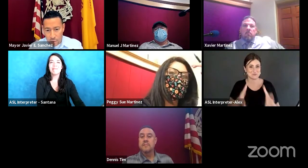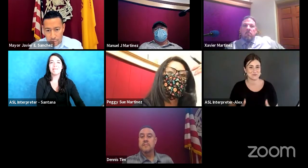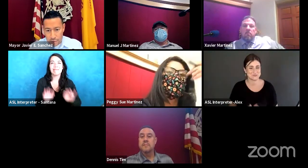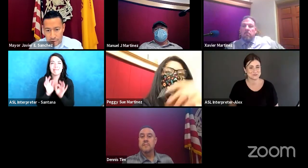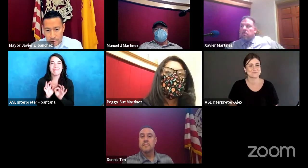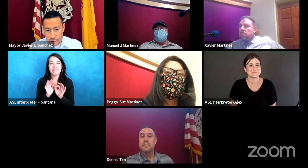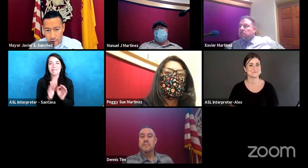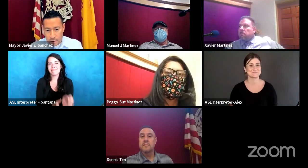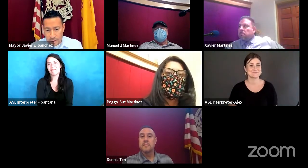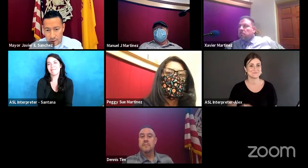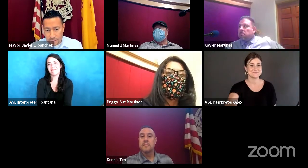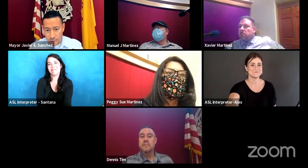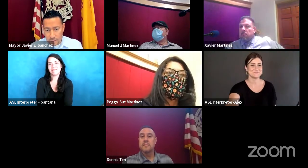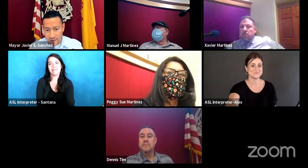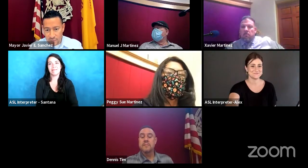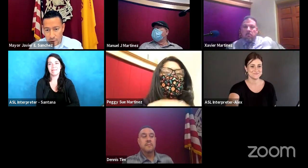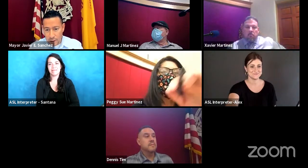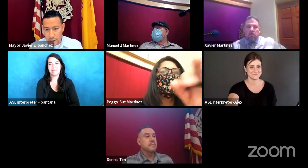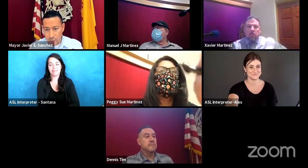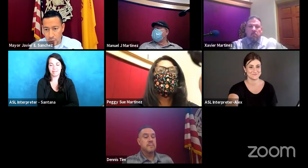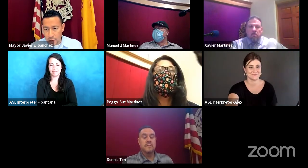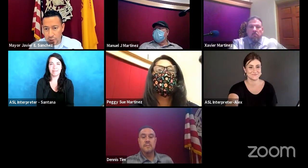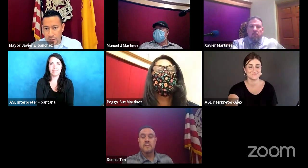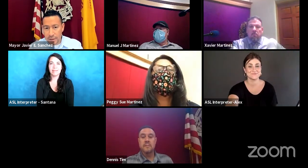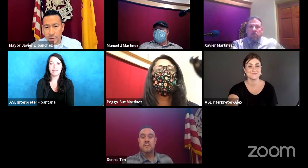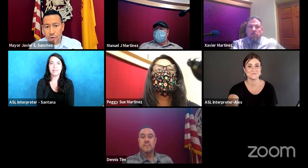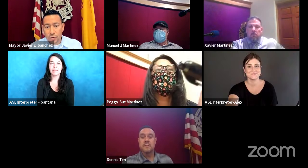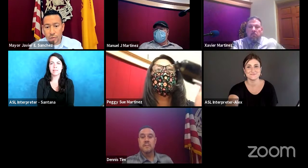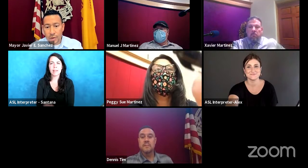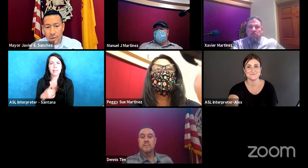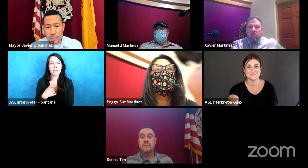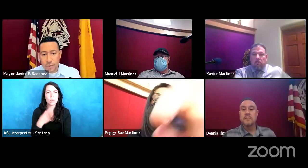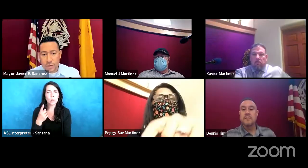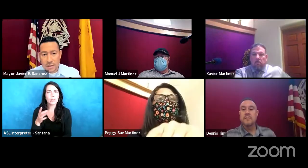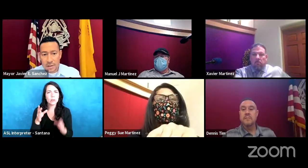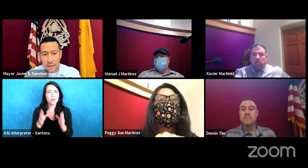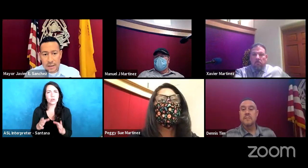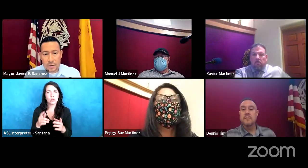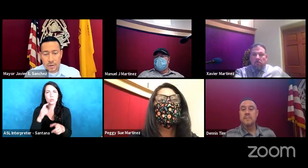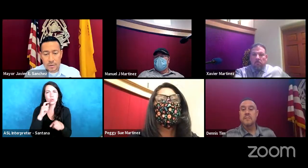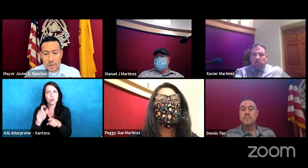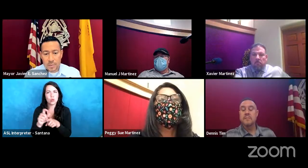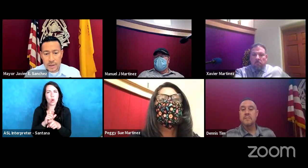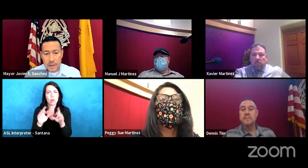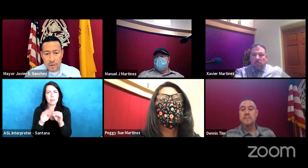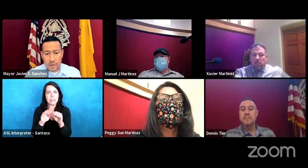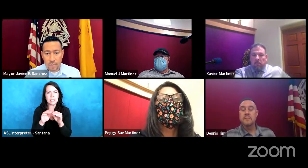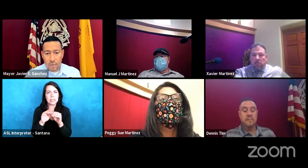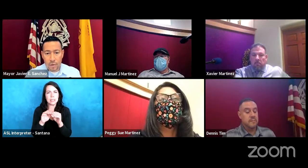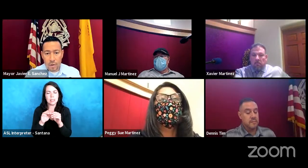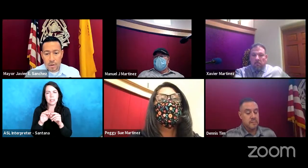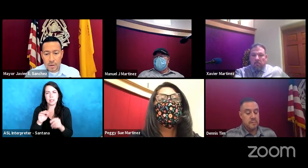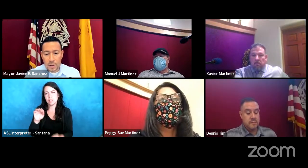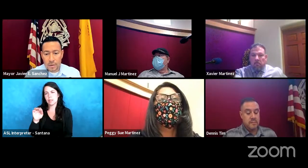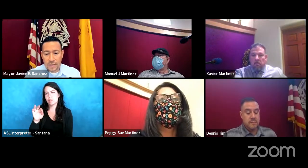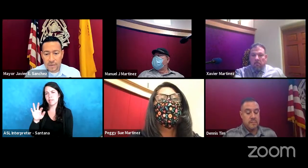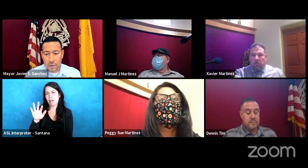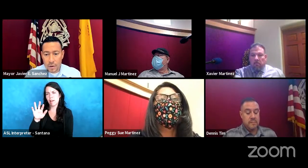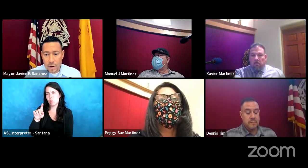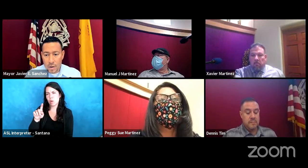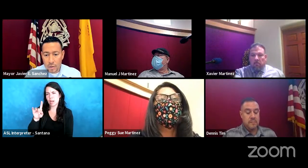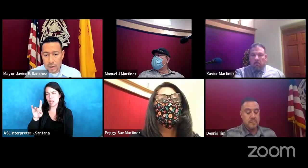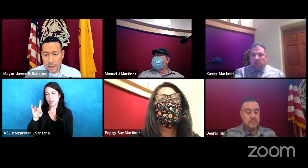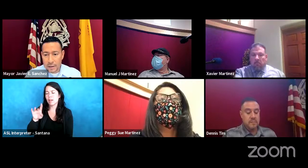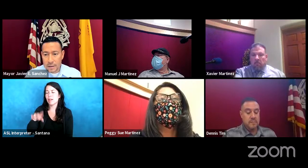We have one person on telephone, 5181, just making sure that this person isn't here to speak either in for, either in